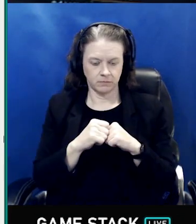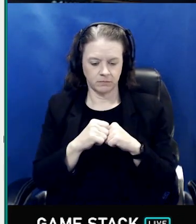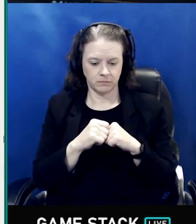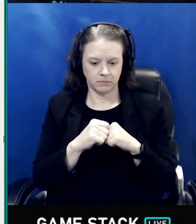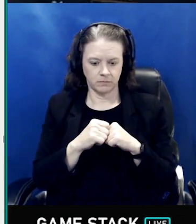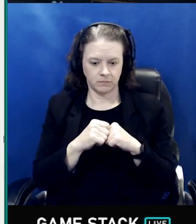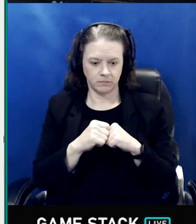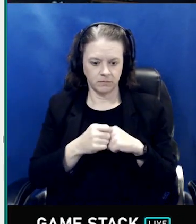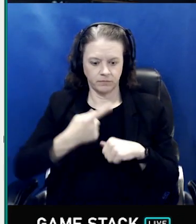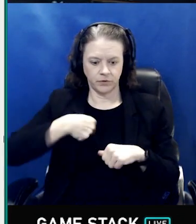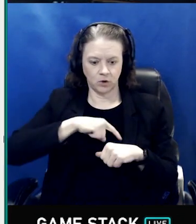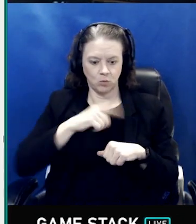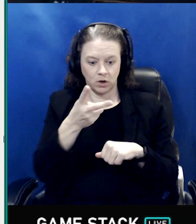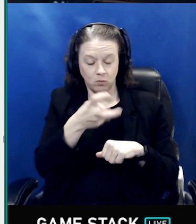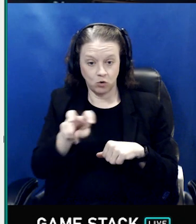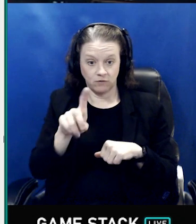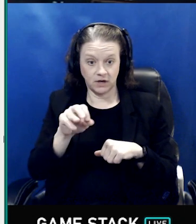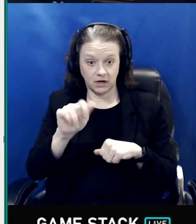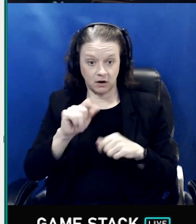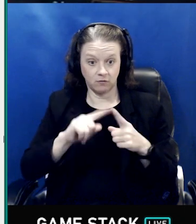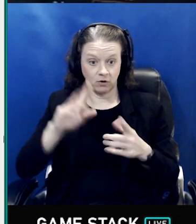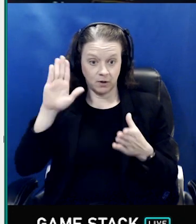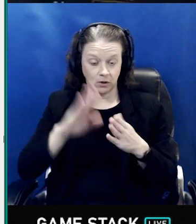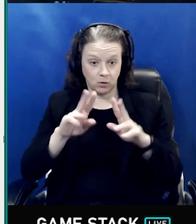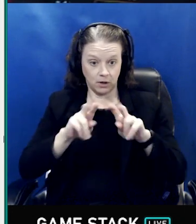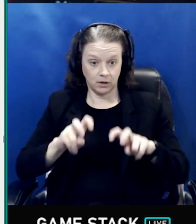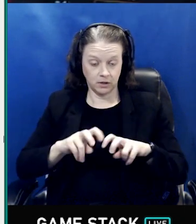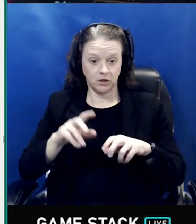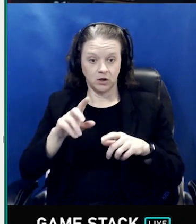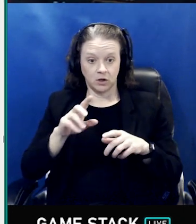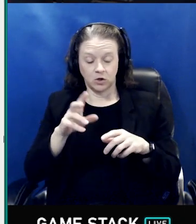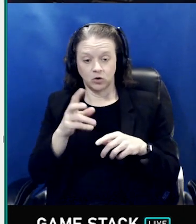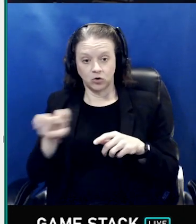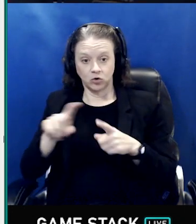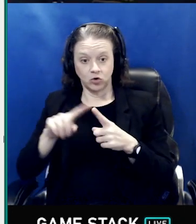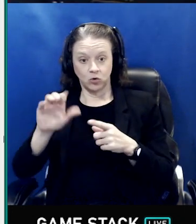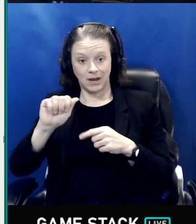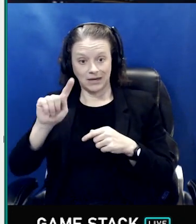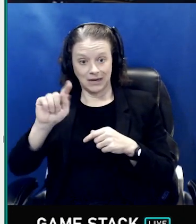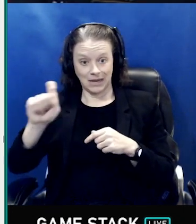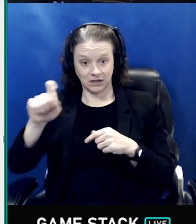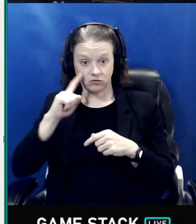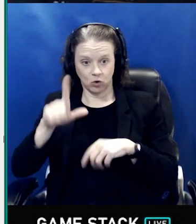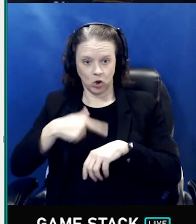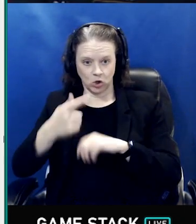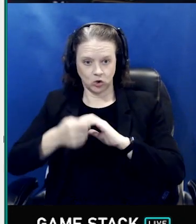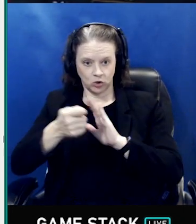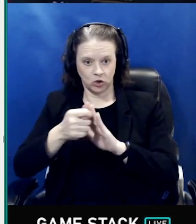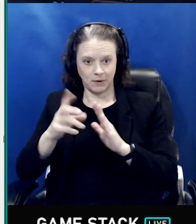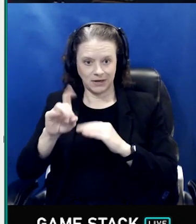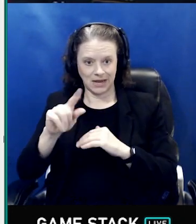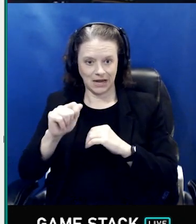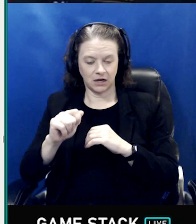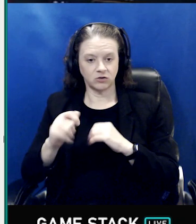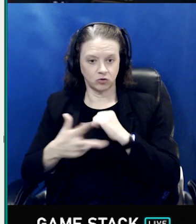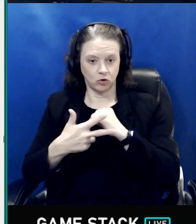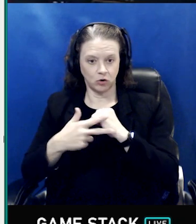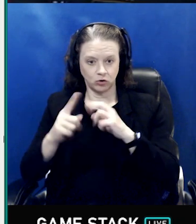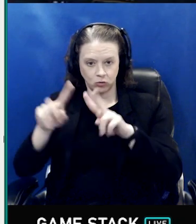We move data from log analytics to ADX for long-term data store. To explore and analysis